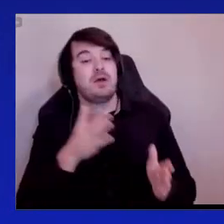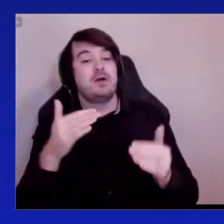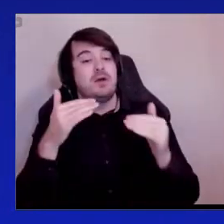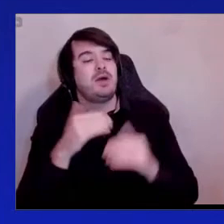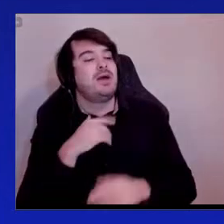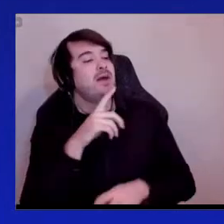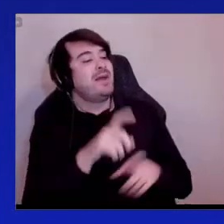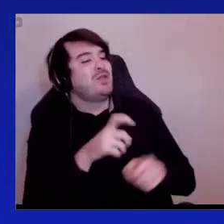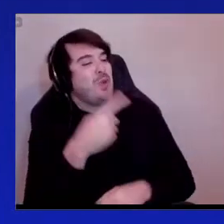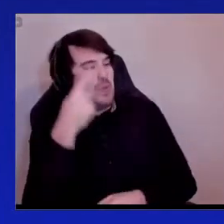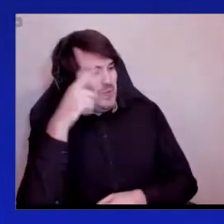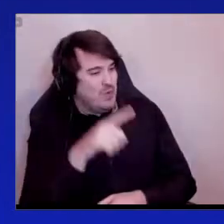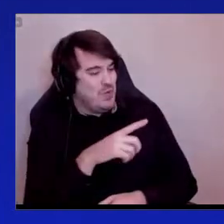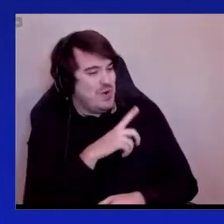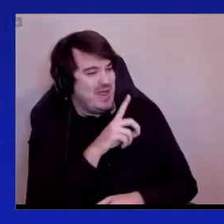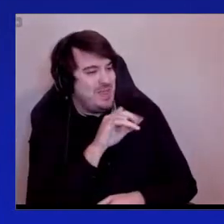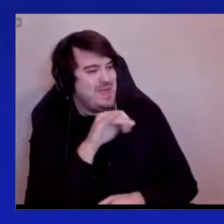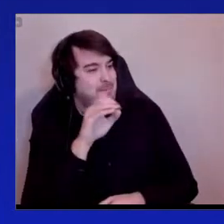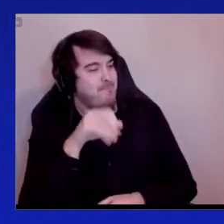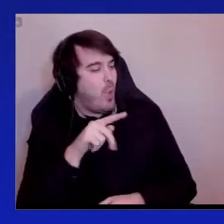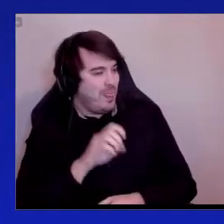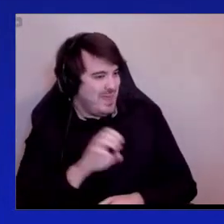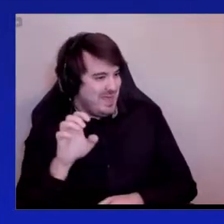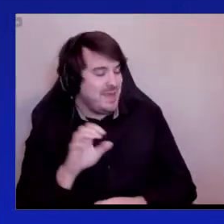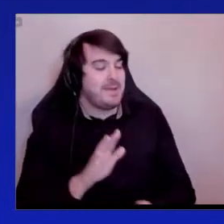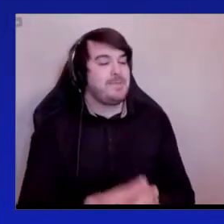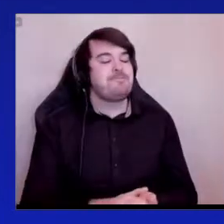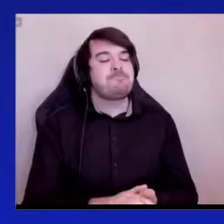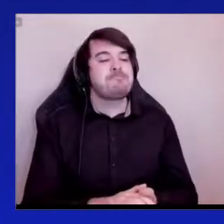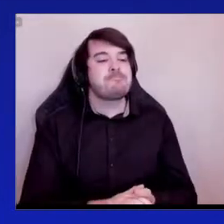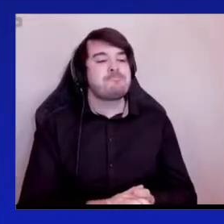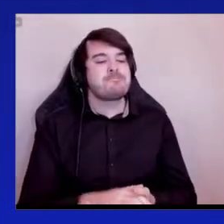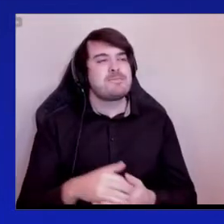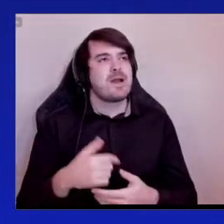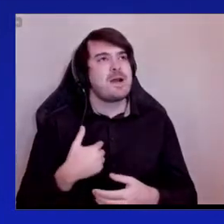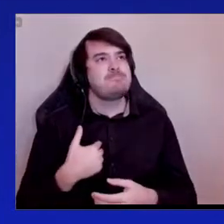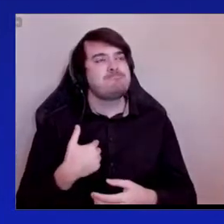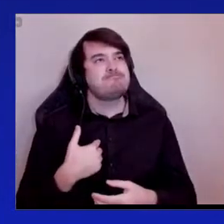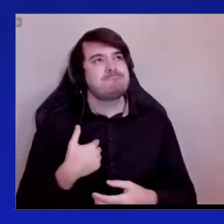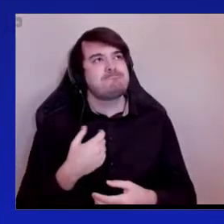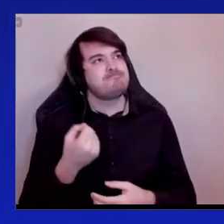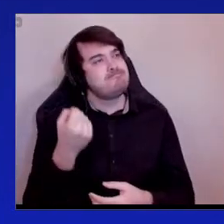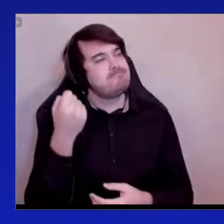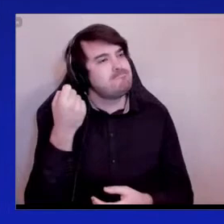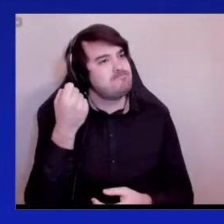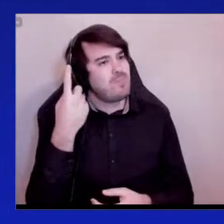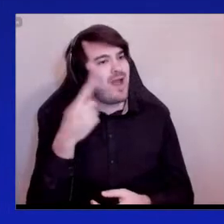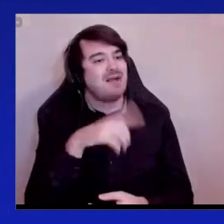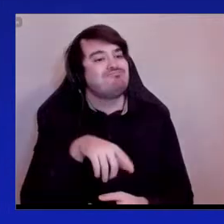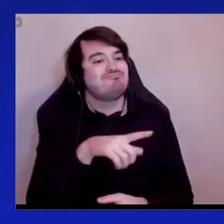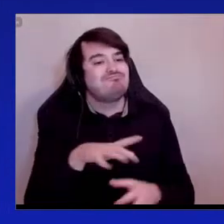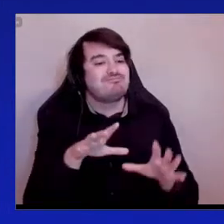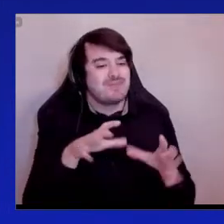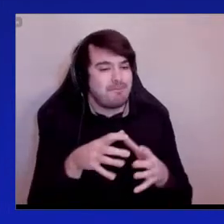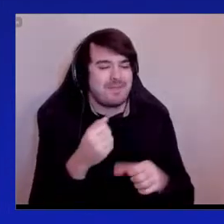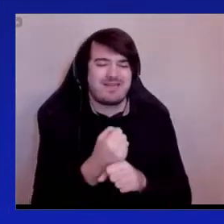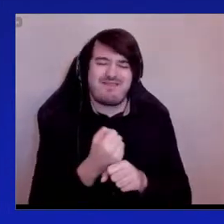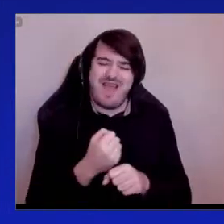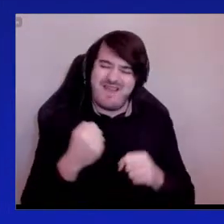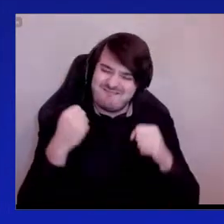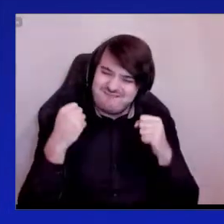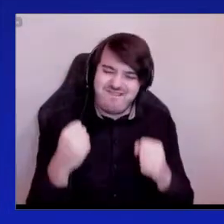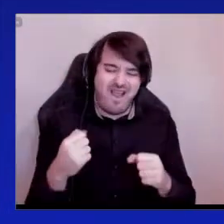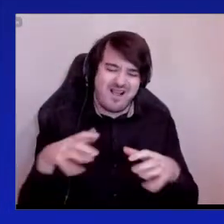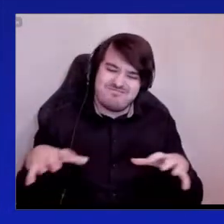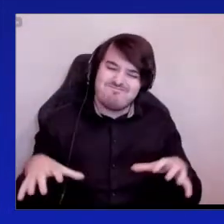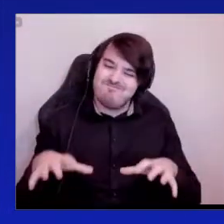Dimonté. My question is for Mr. Dimonté. Je comprends que I understand l'équipe travaille très fort puis that